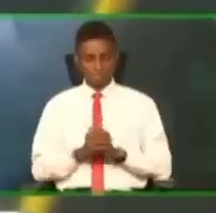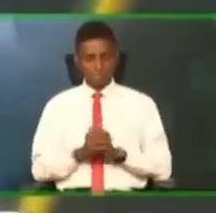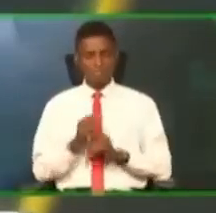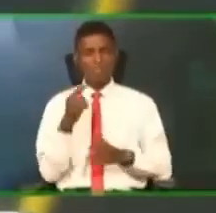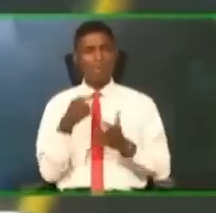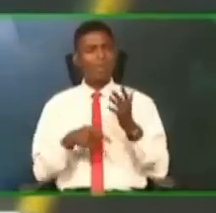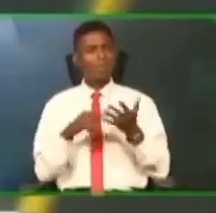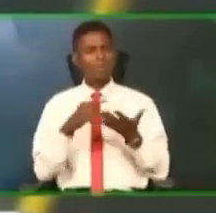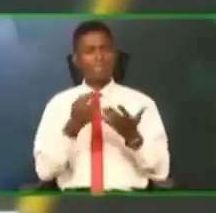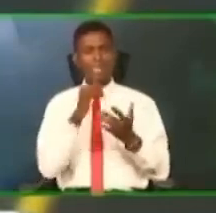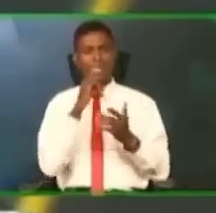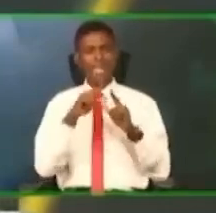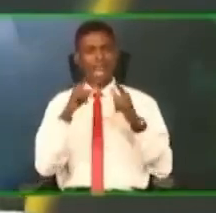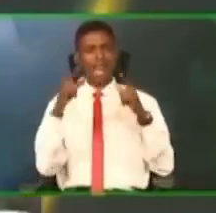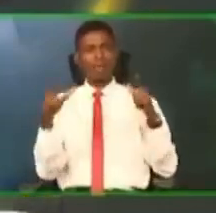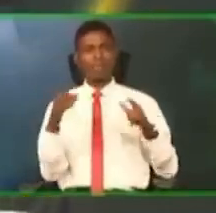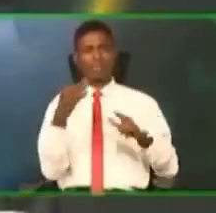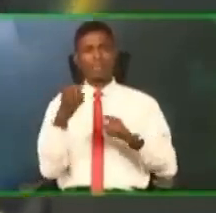What is the language of God?